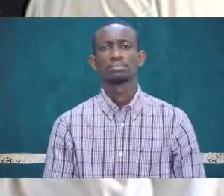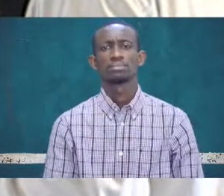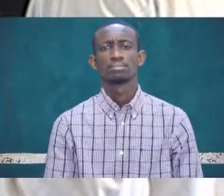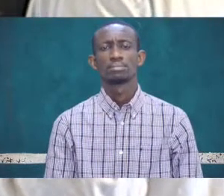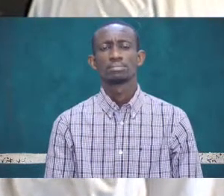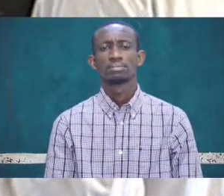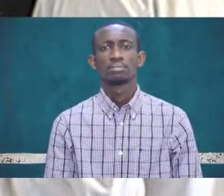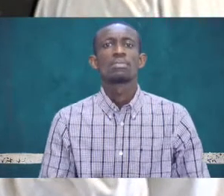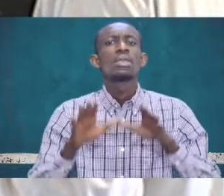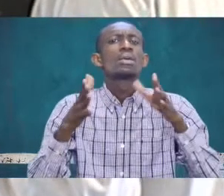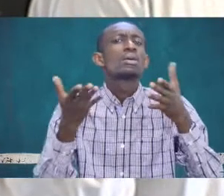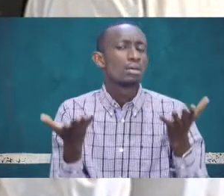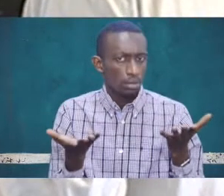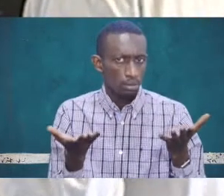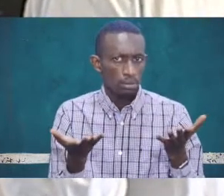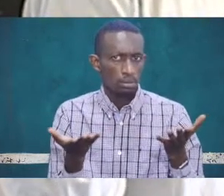how